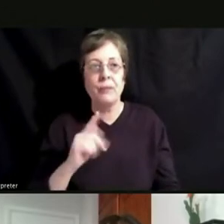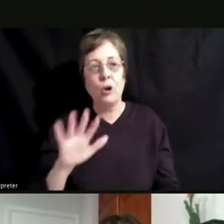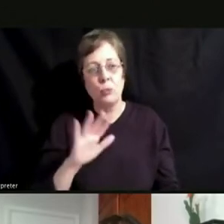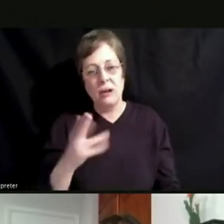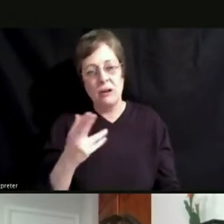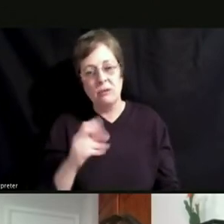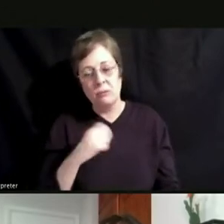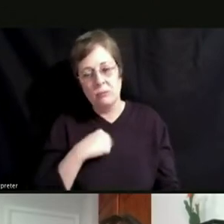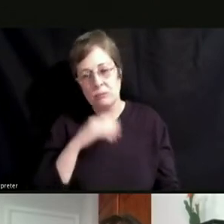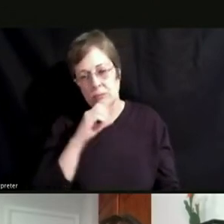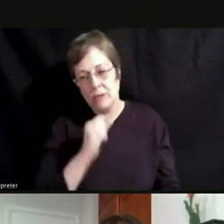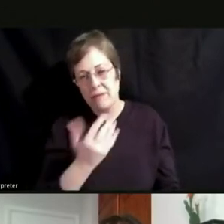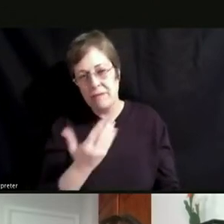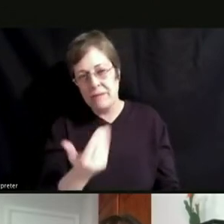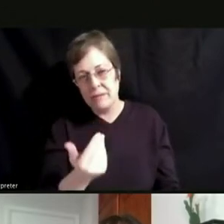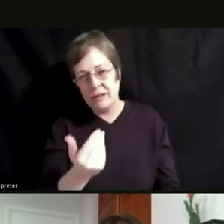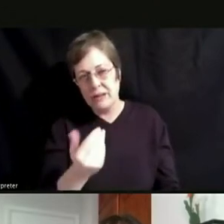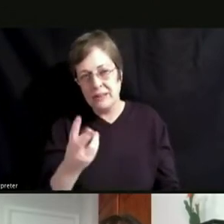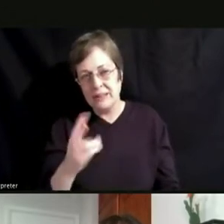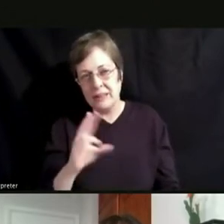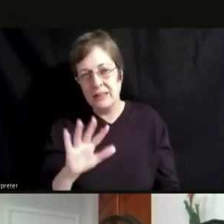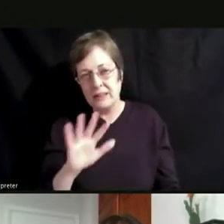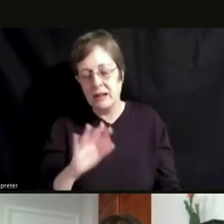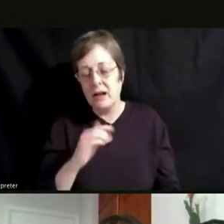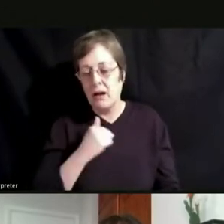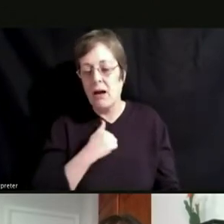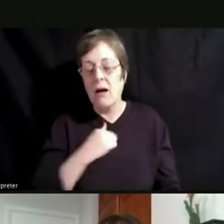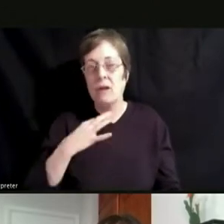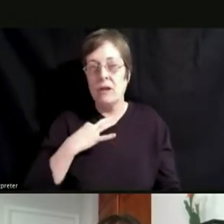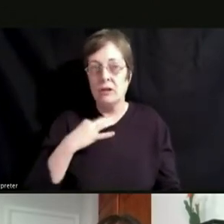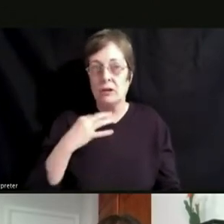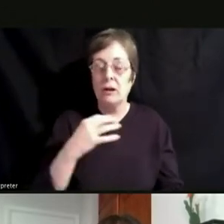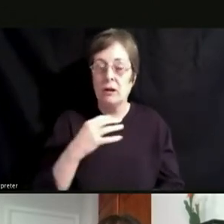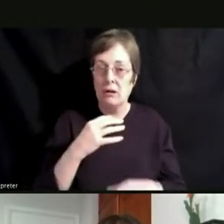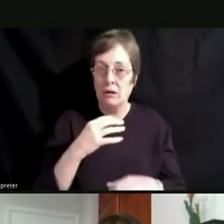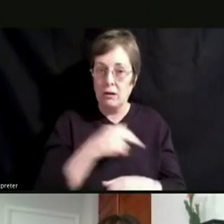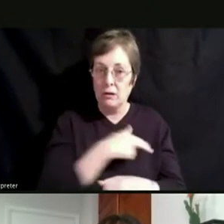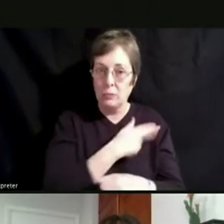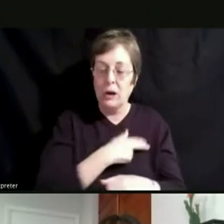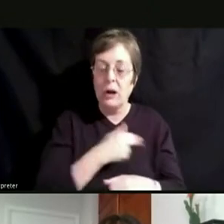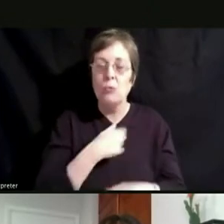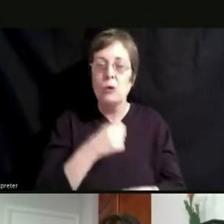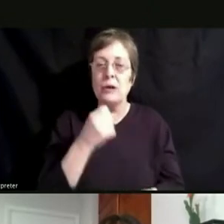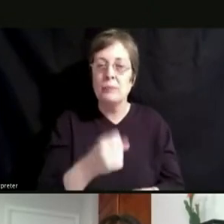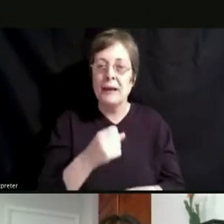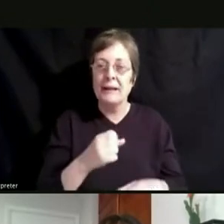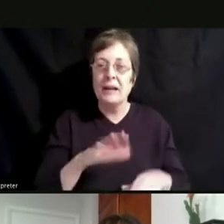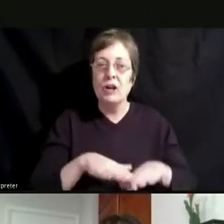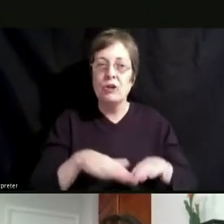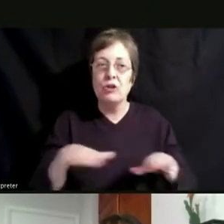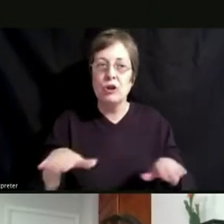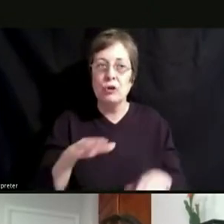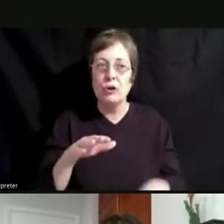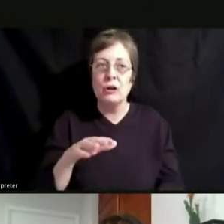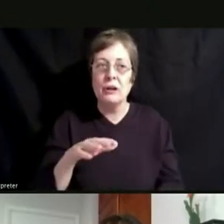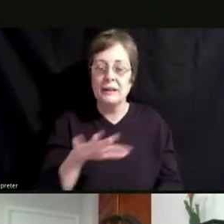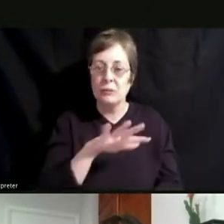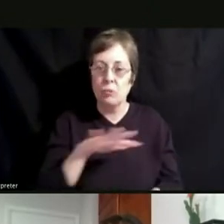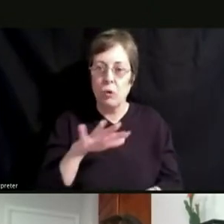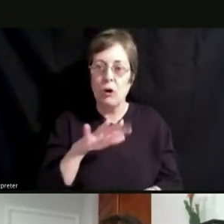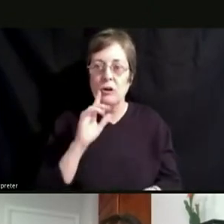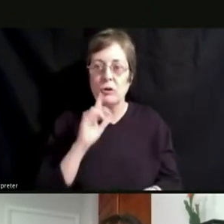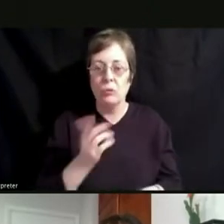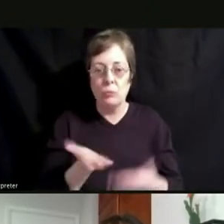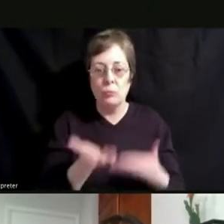or 16, I volunteered at the hospital, and I was put in the pediatric ward and to help bring the food to the